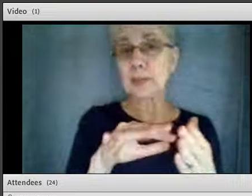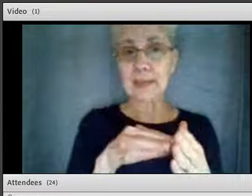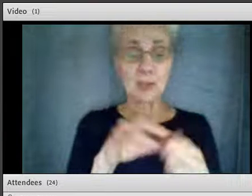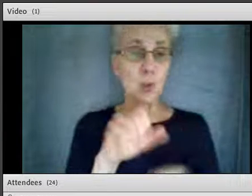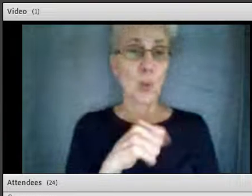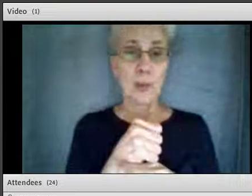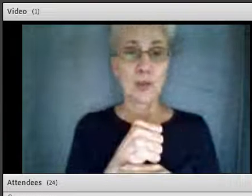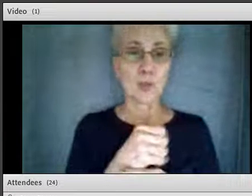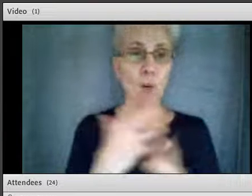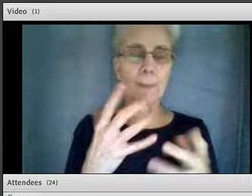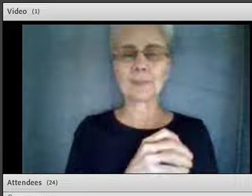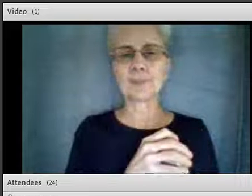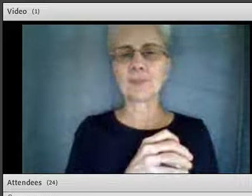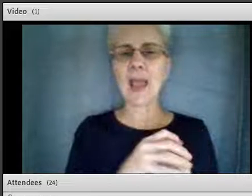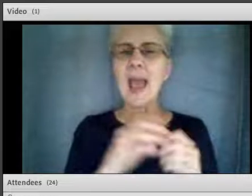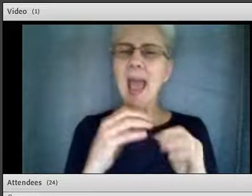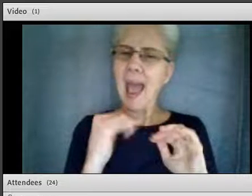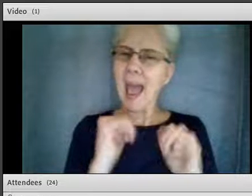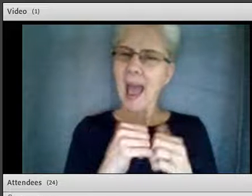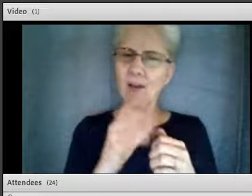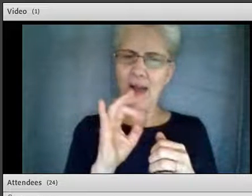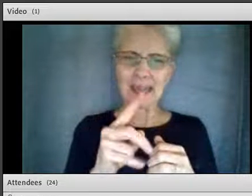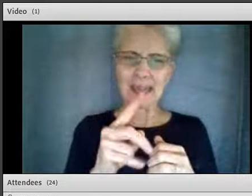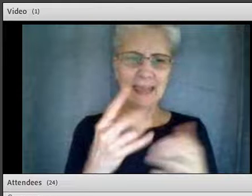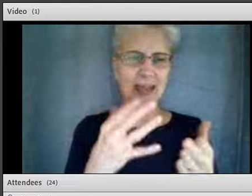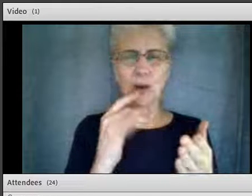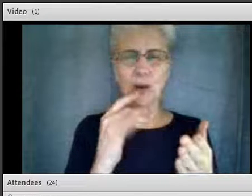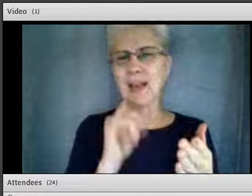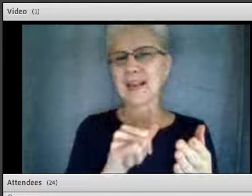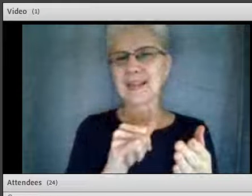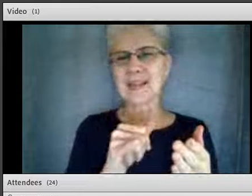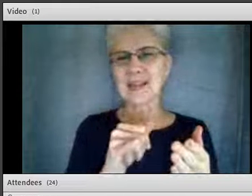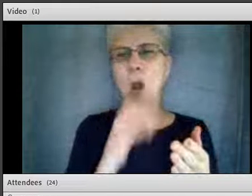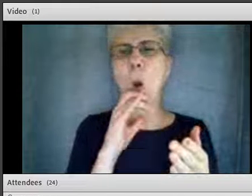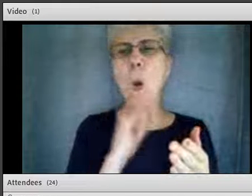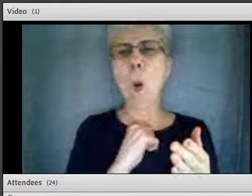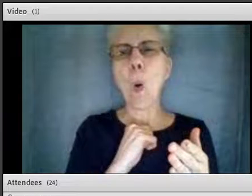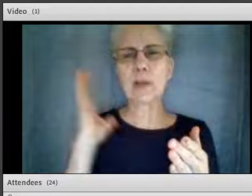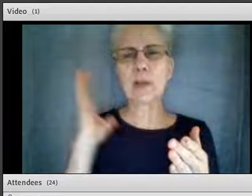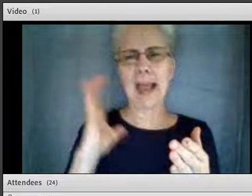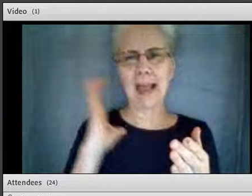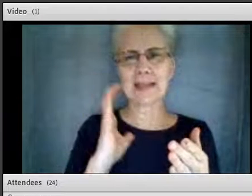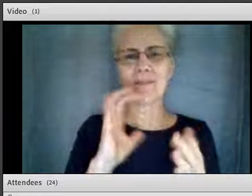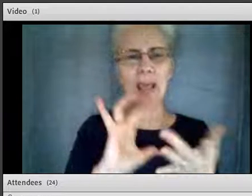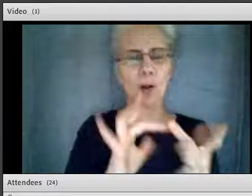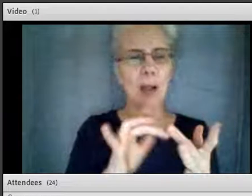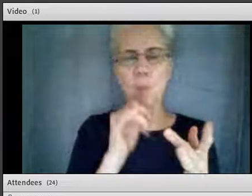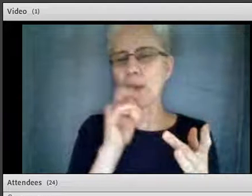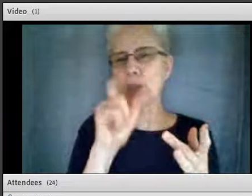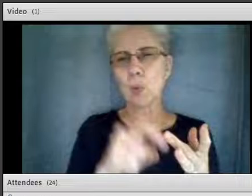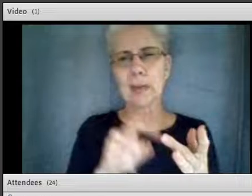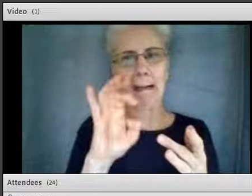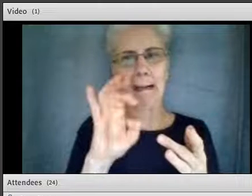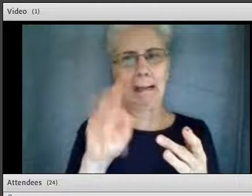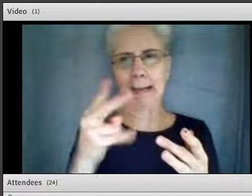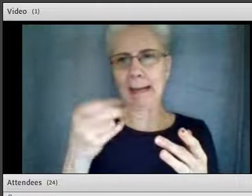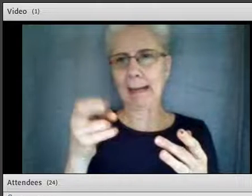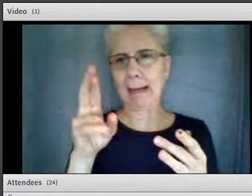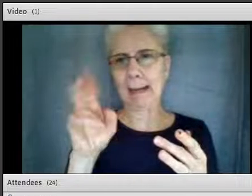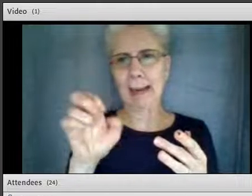click here is sort of a remnant of the old days of the internet, and we really don't need that anymore. People understand a blue hyperlink